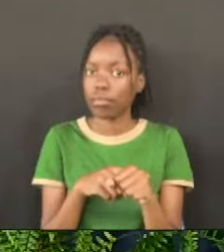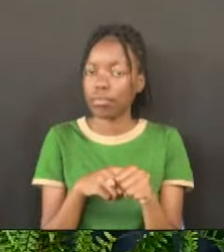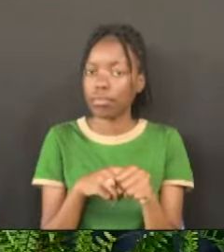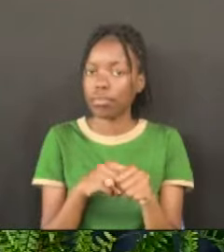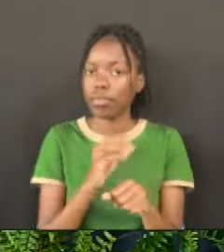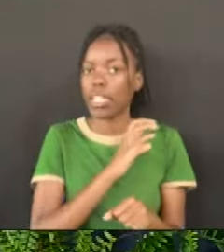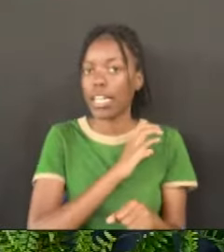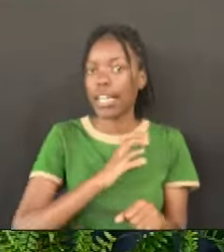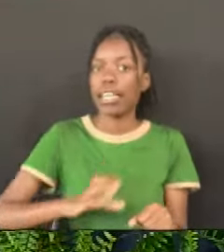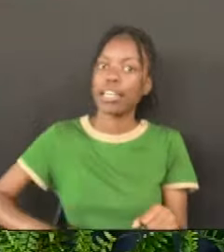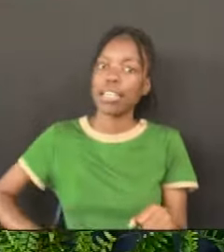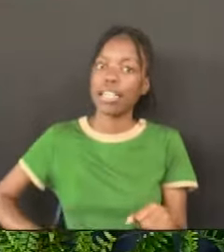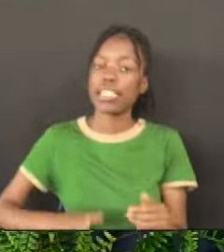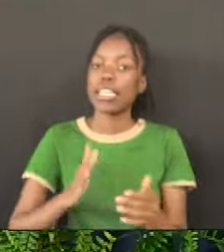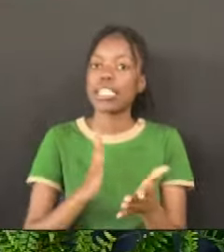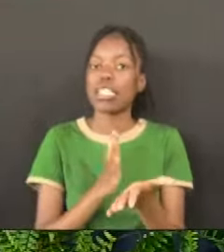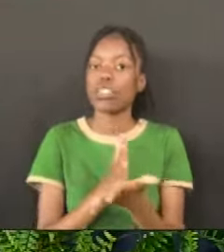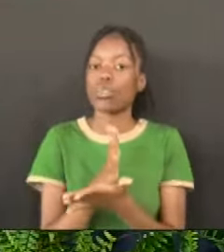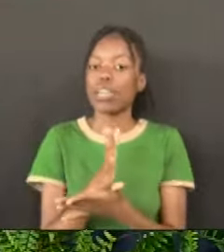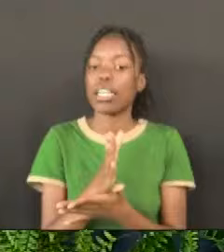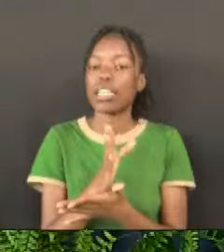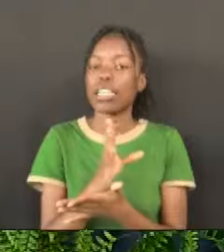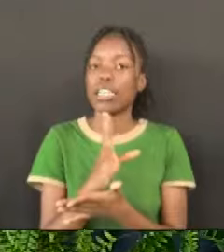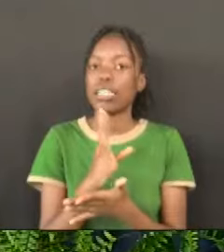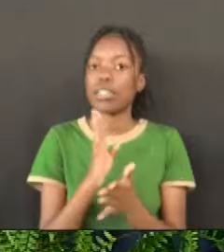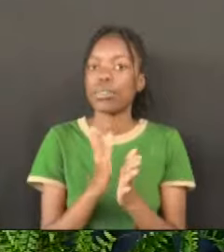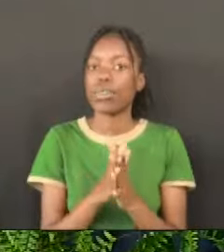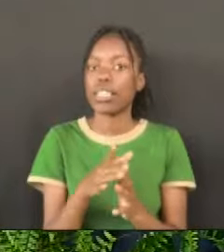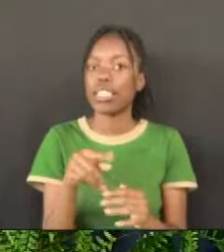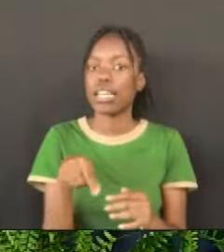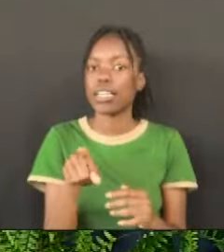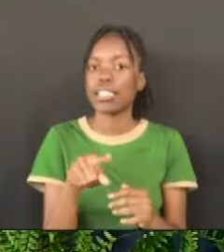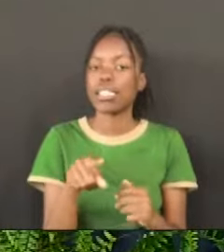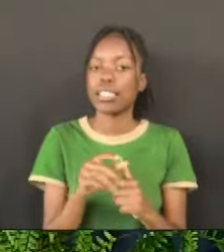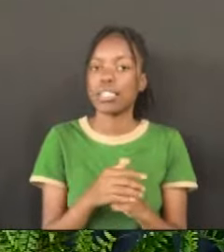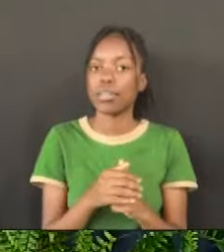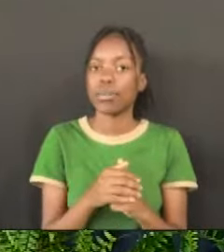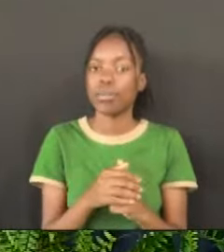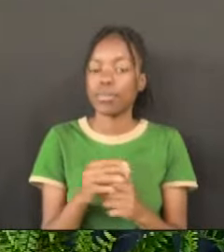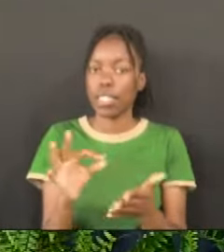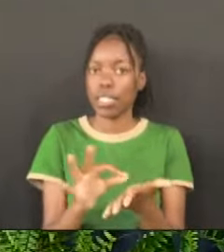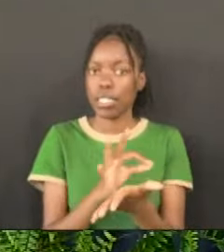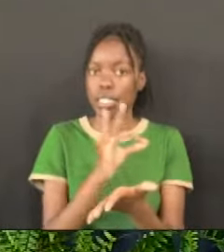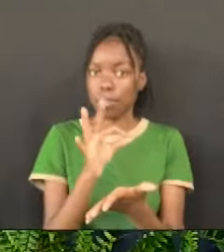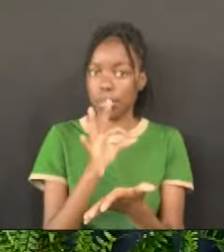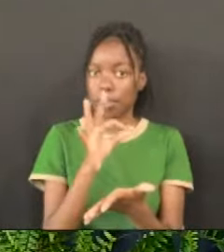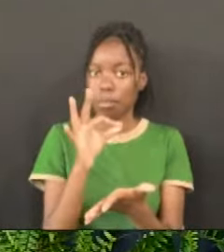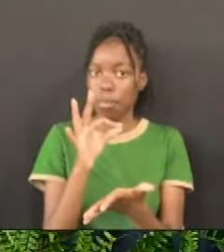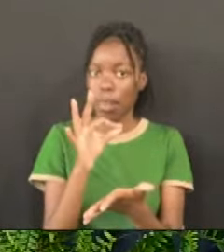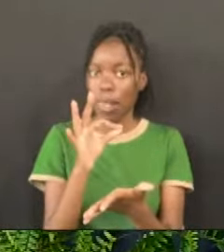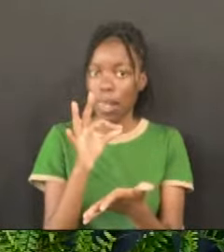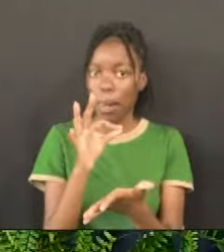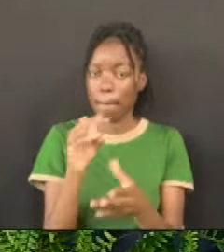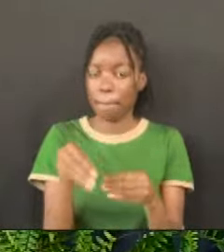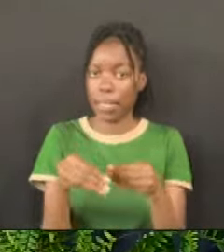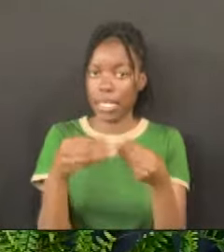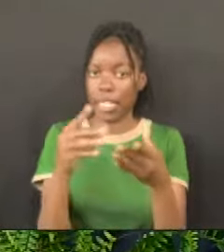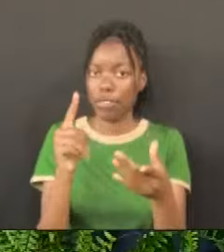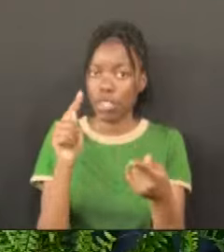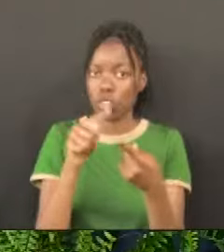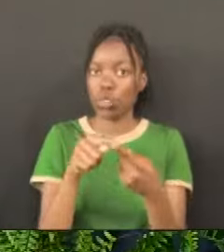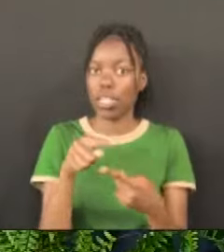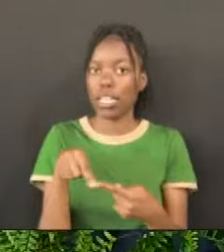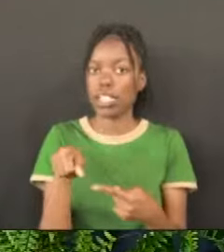Christ has assured that he is with us through the Spirit. The Spirit will be given to us for